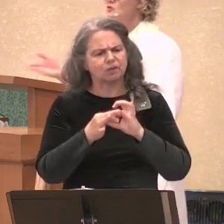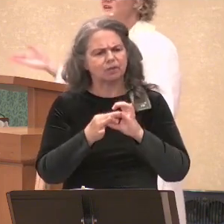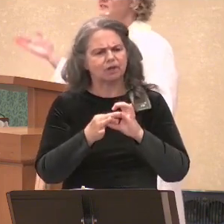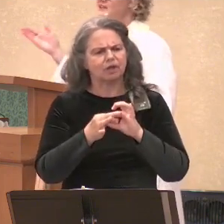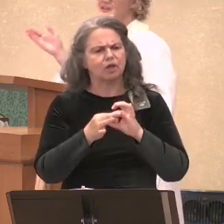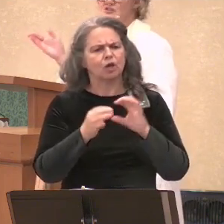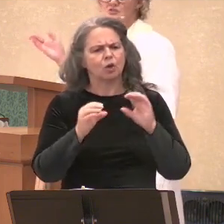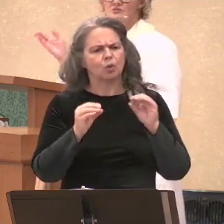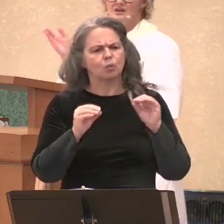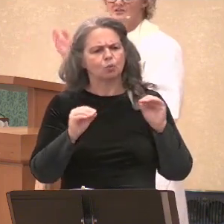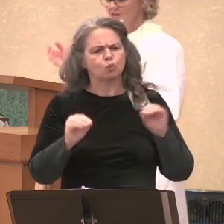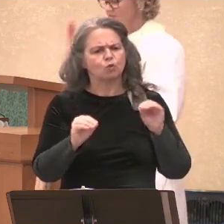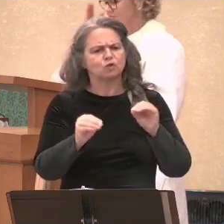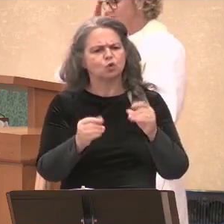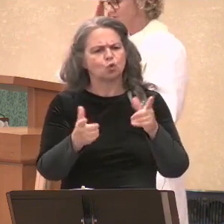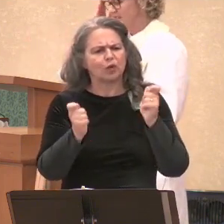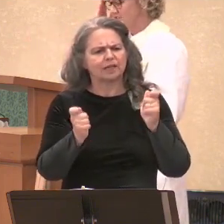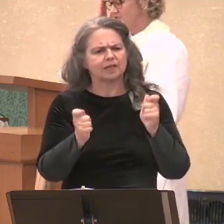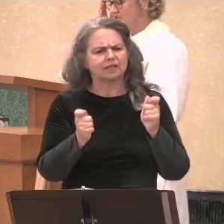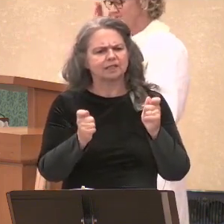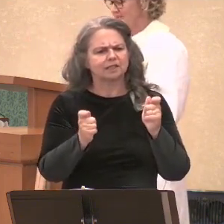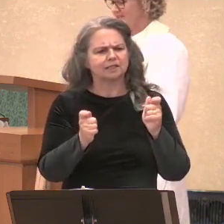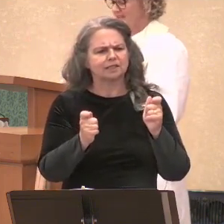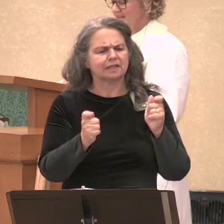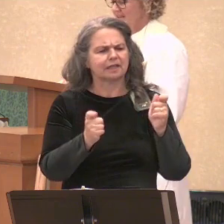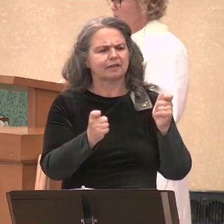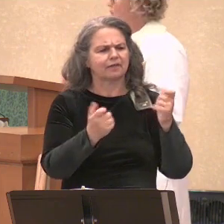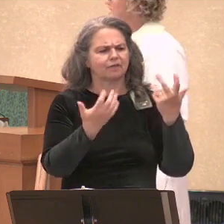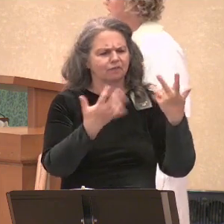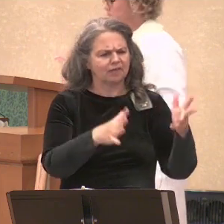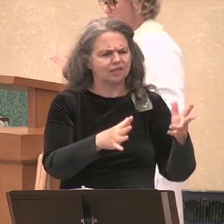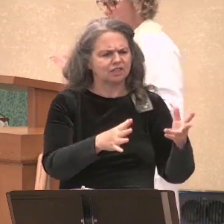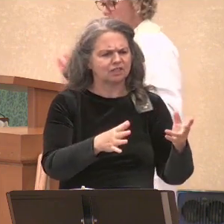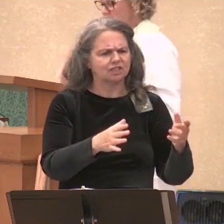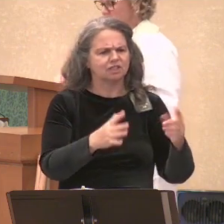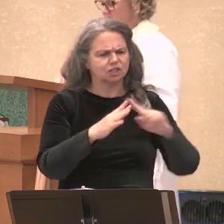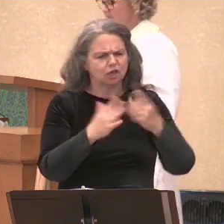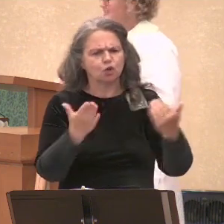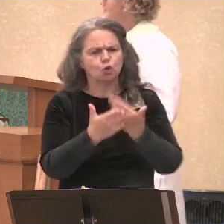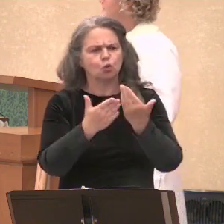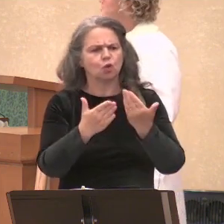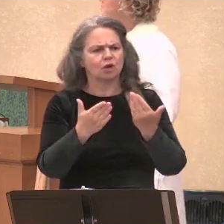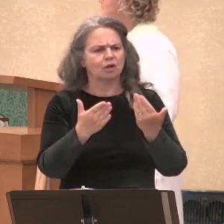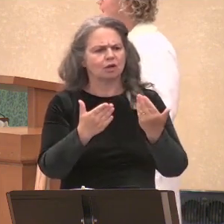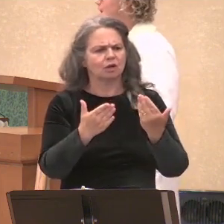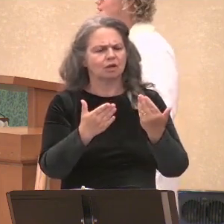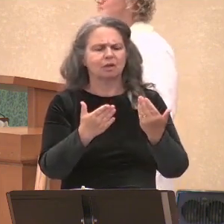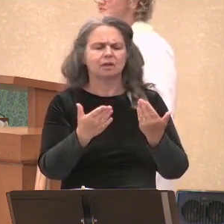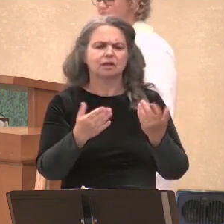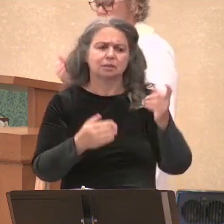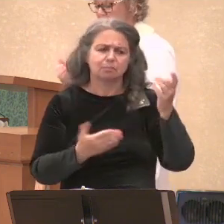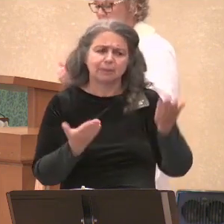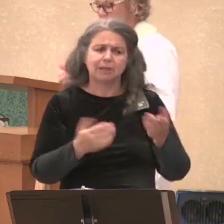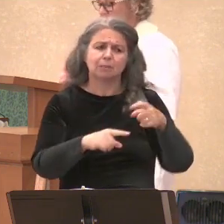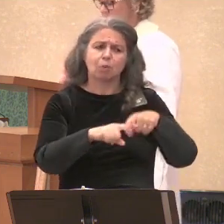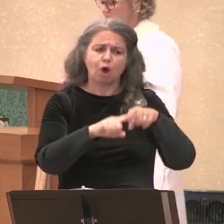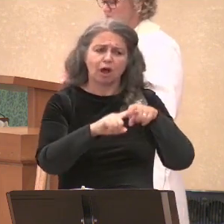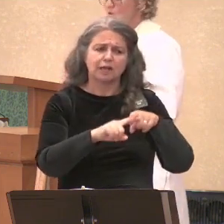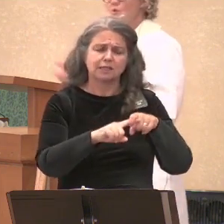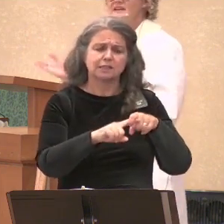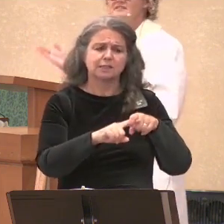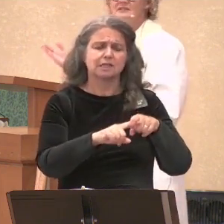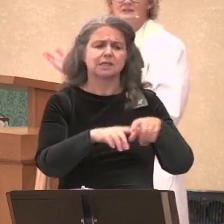so quickly into another relationship? Why not pause? Take some time to figure things